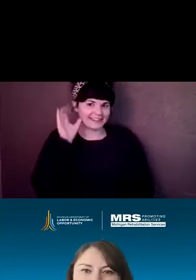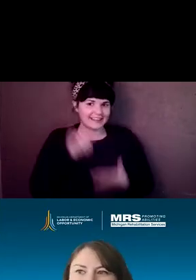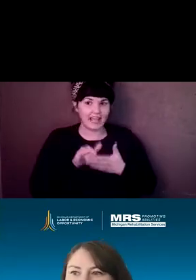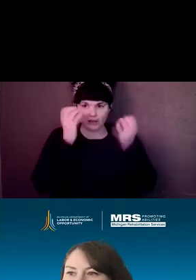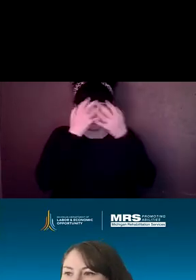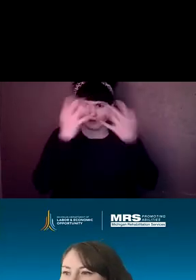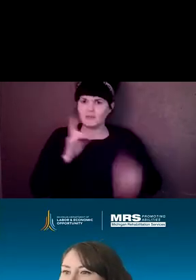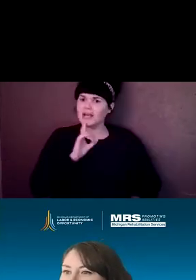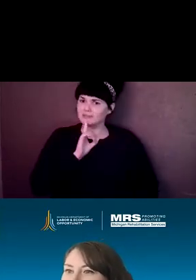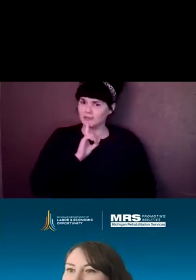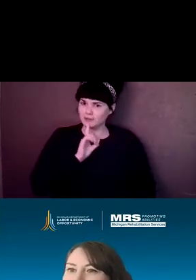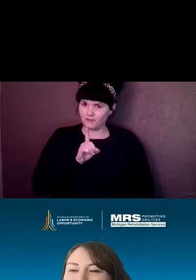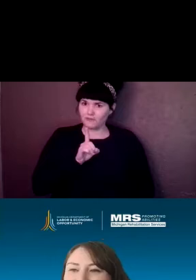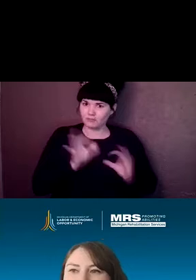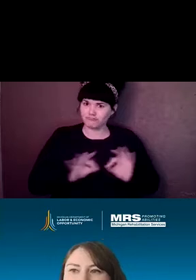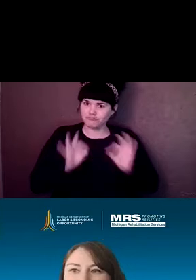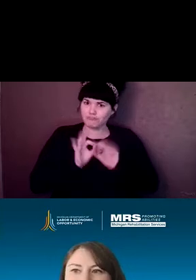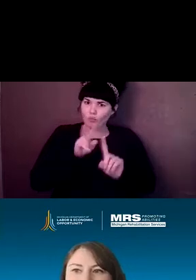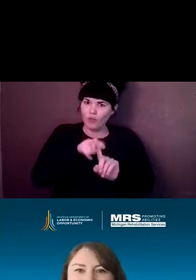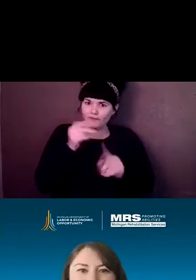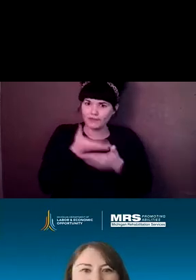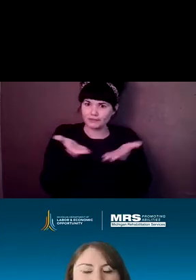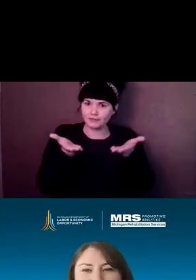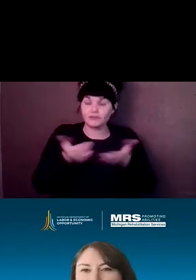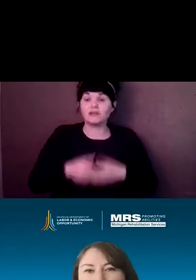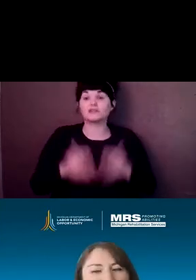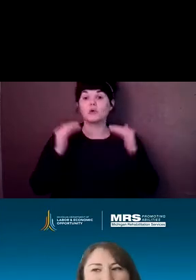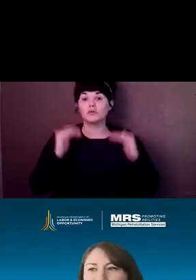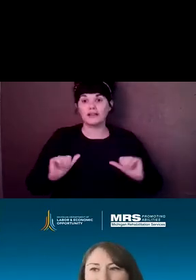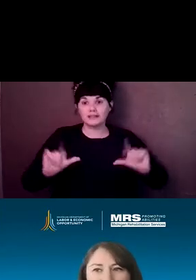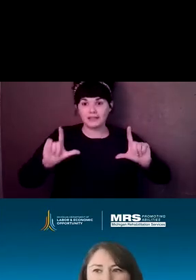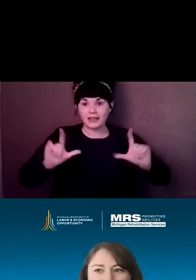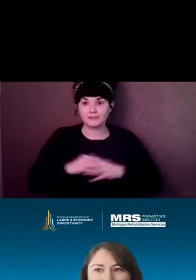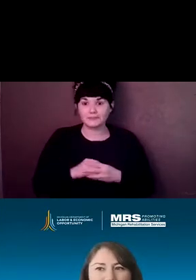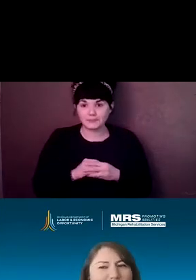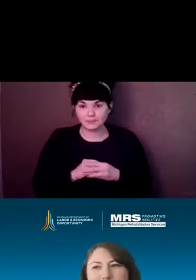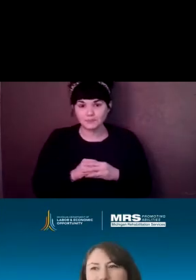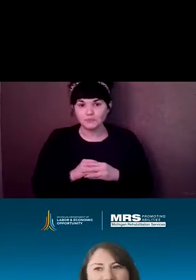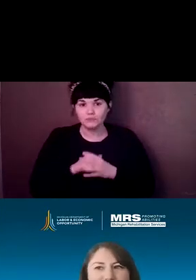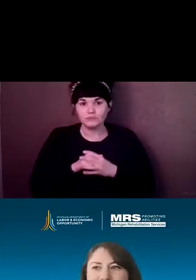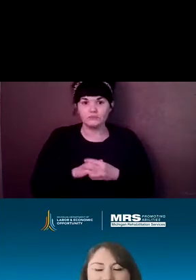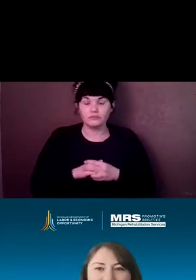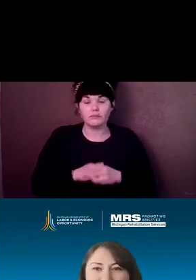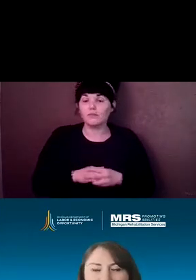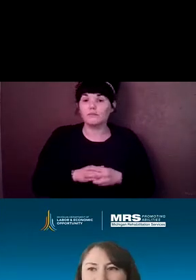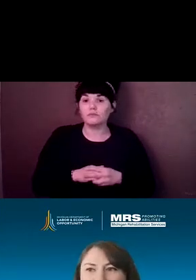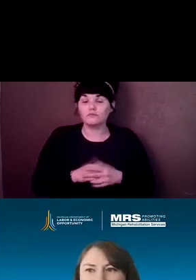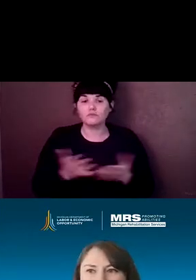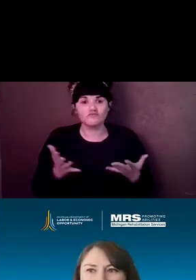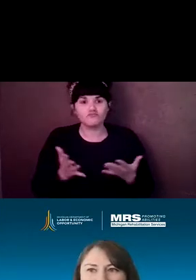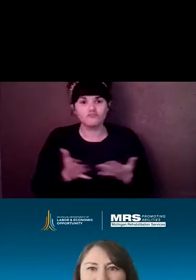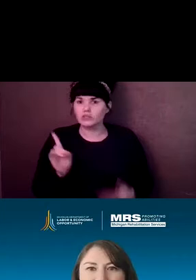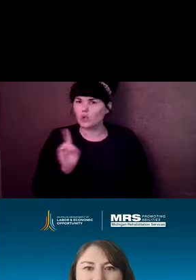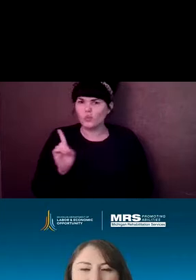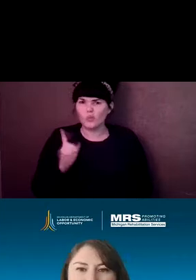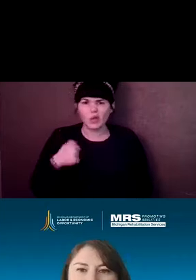relevant for you guys. All right, let's go to the next slide and continue on. Where are we? What is going on? I swear